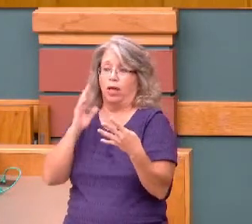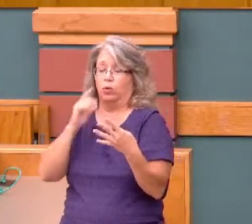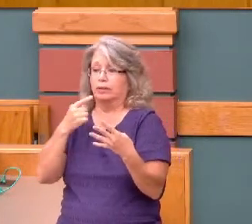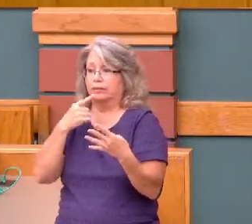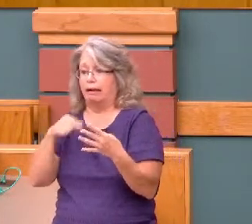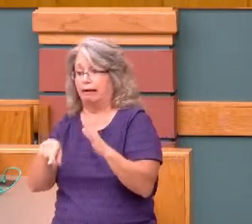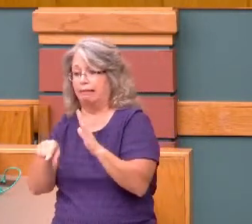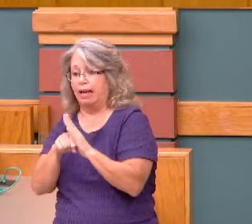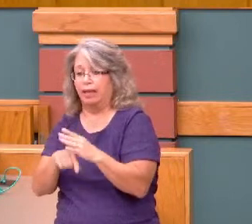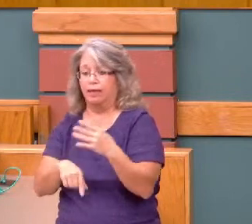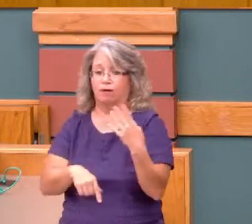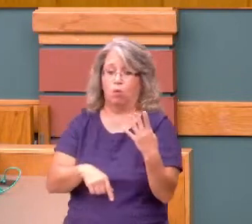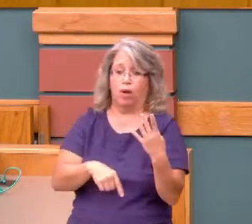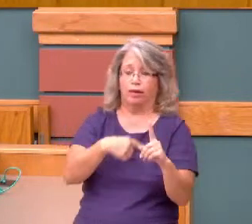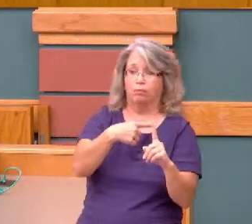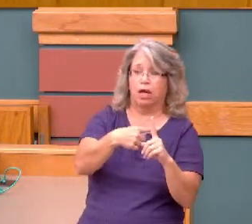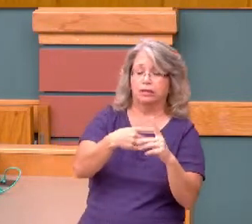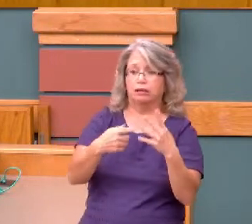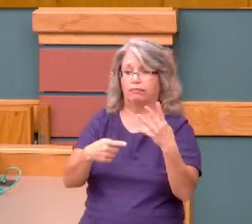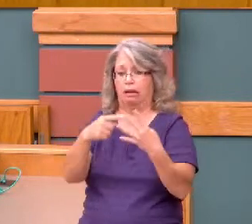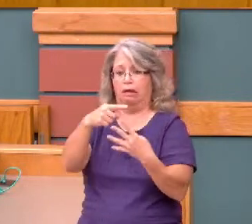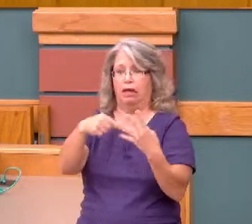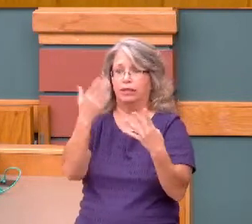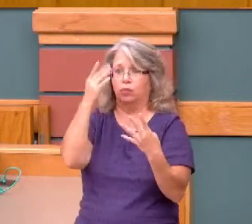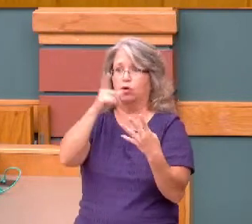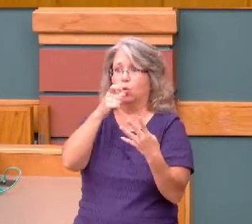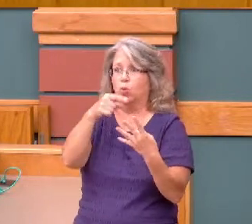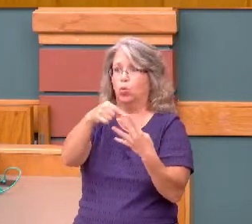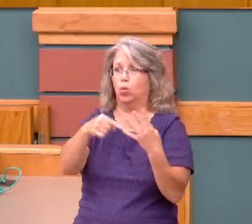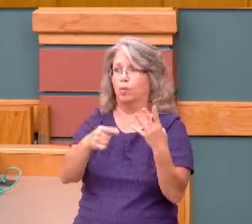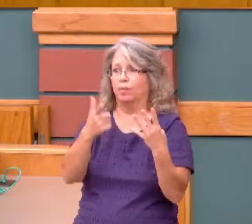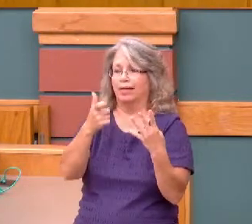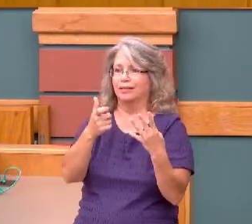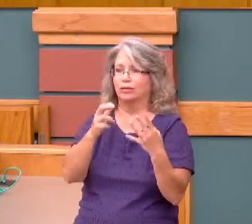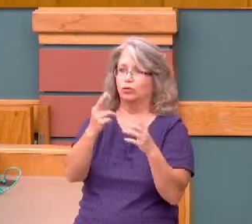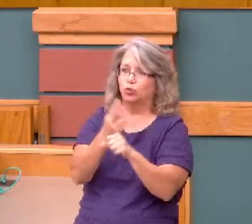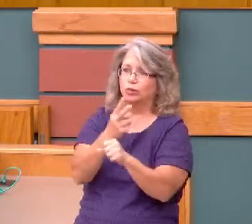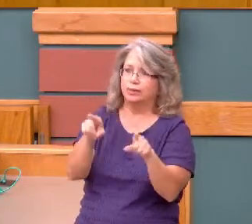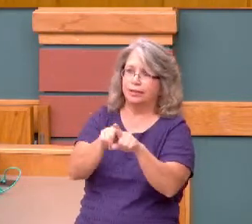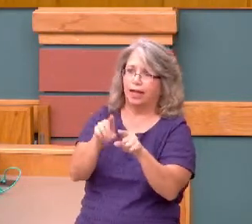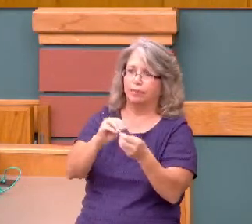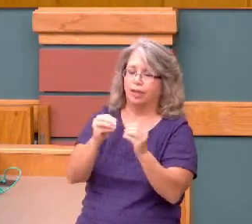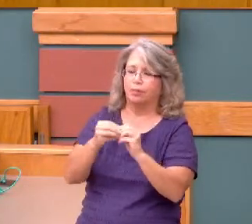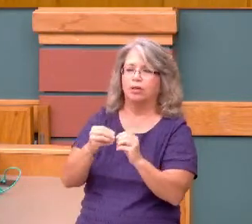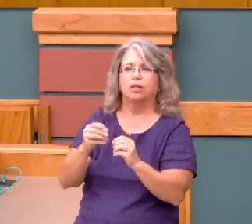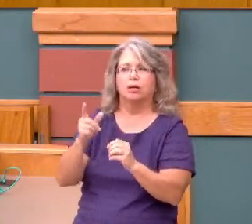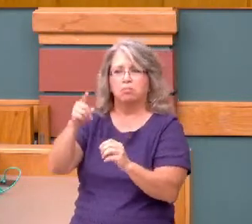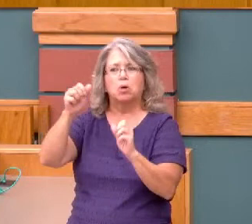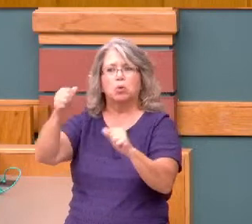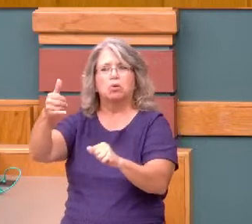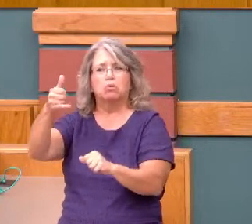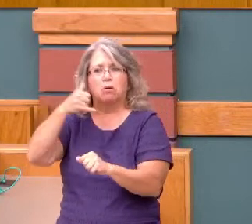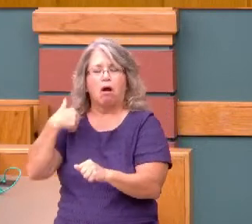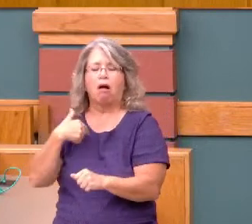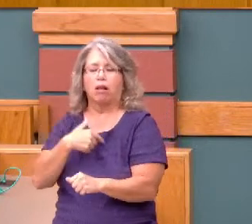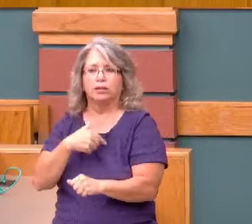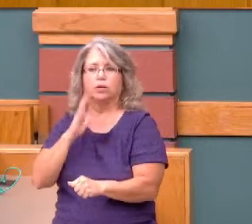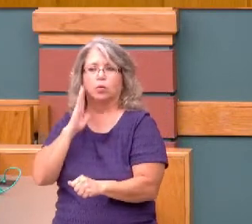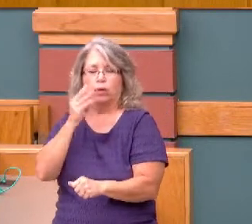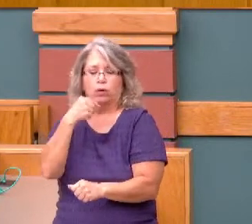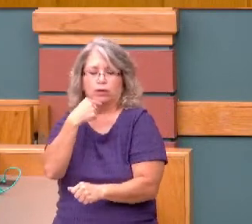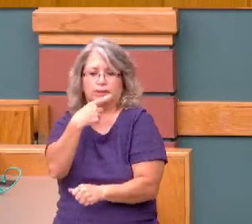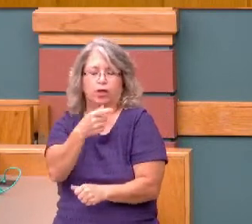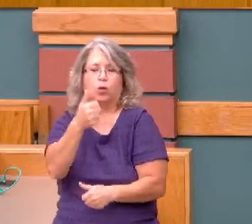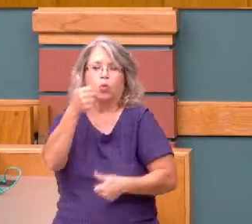positive. Feel free to call us here at the Public Health District at the 826-7200, and we'll let you know which one of